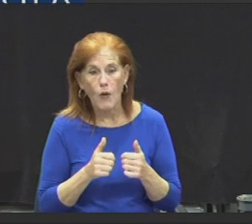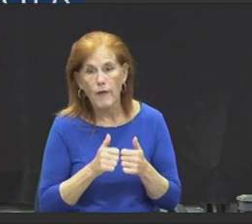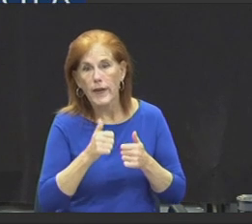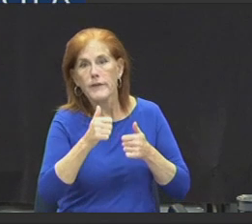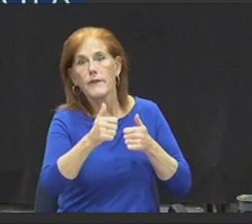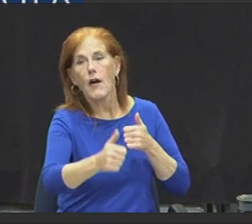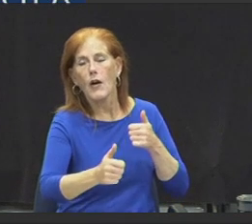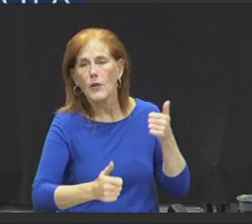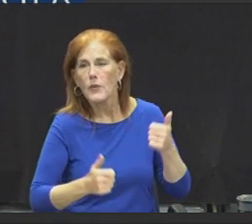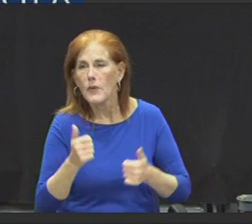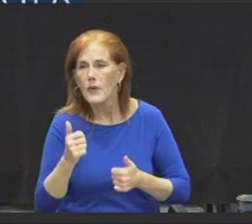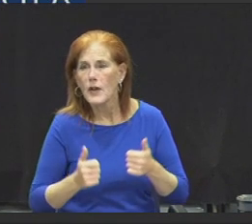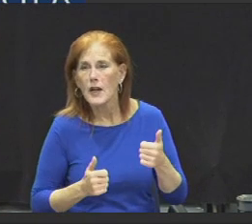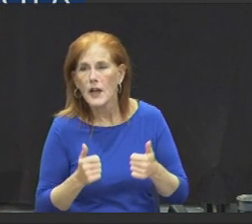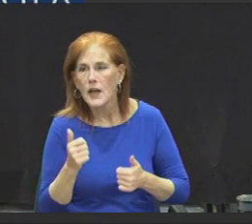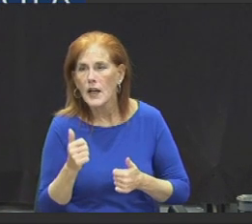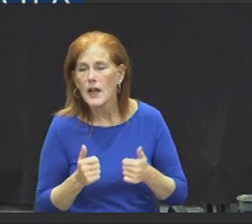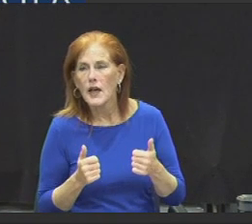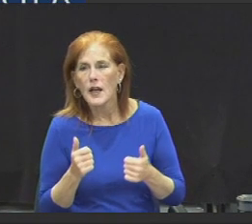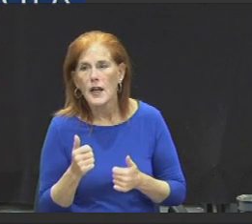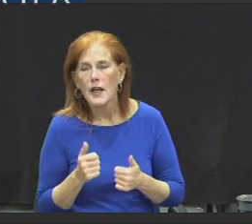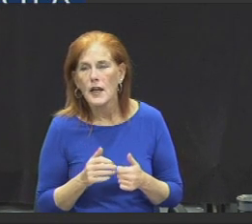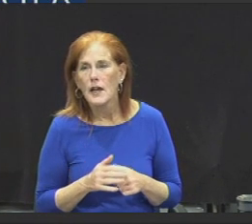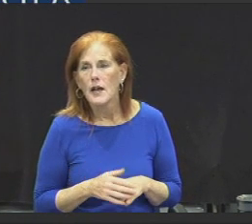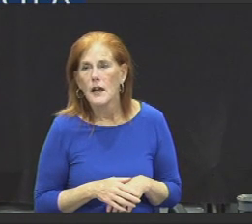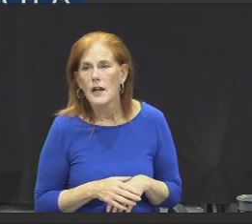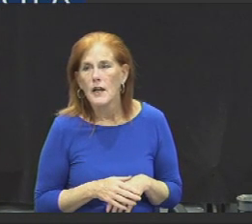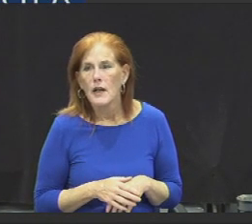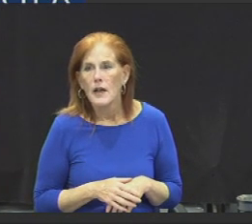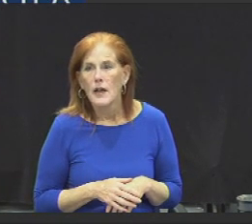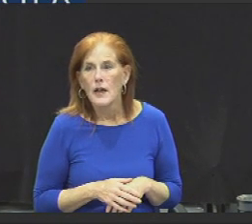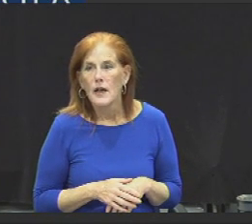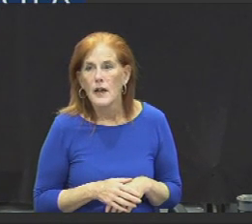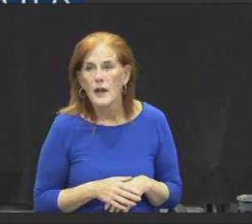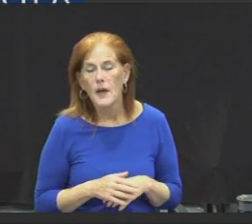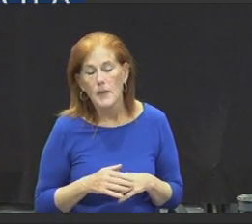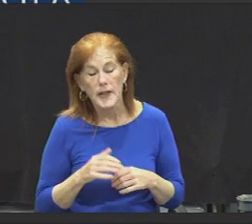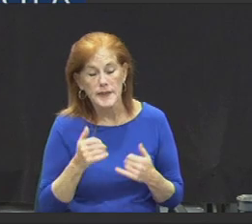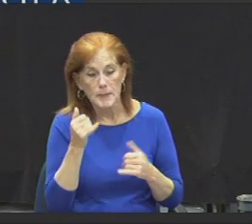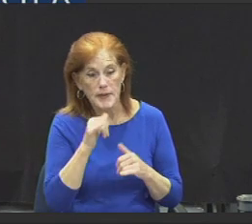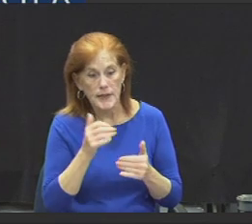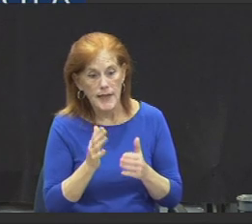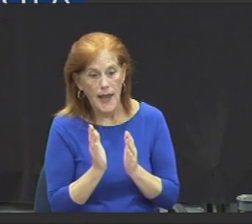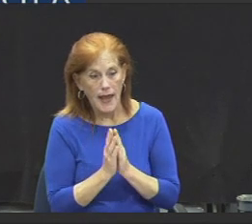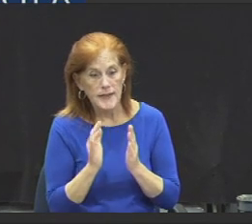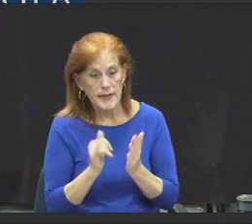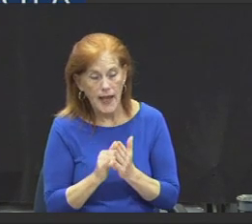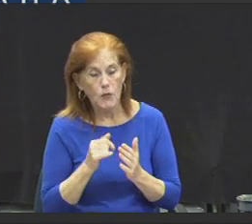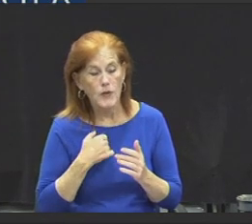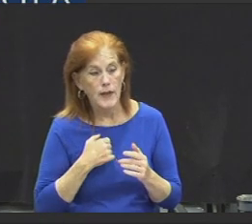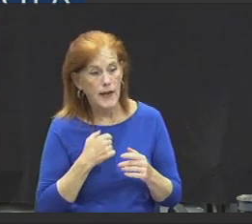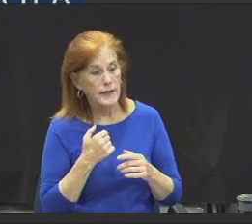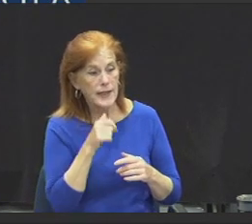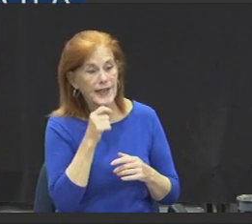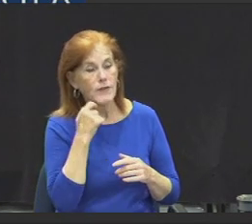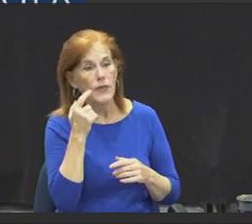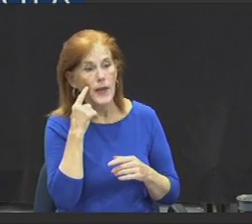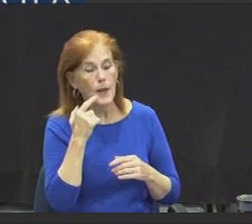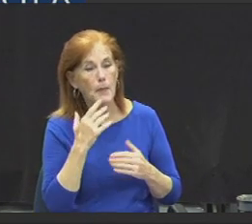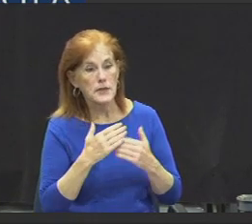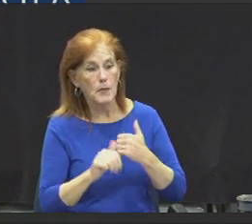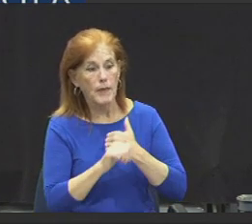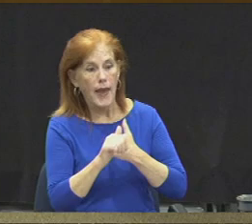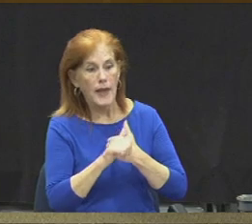away? But it wasn't even worth asking that question when there are actual like hazards that they still seem to have in place, and bathroom issues.